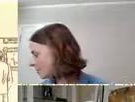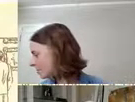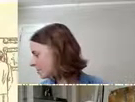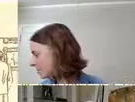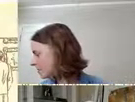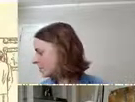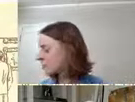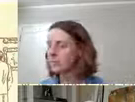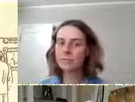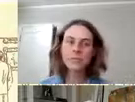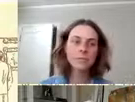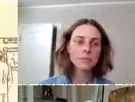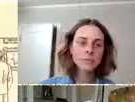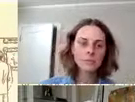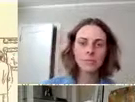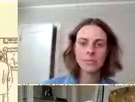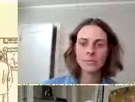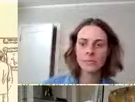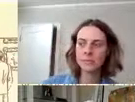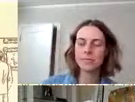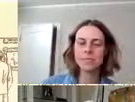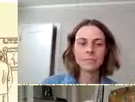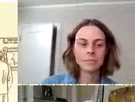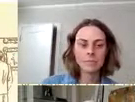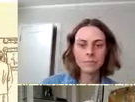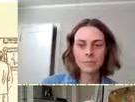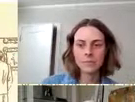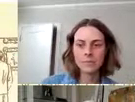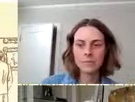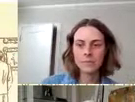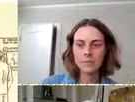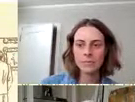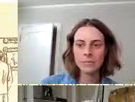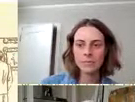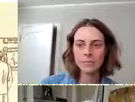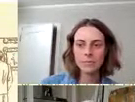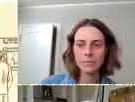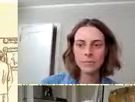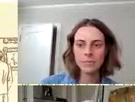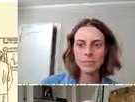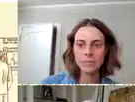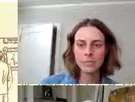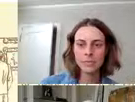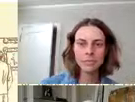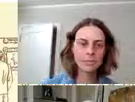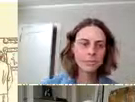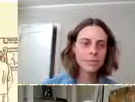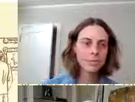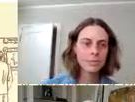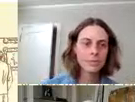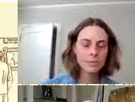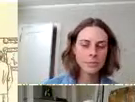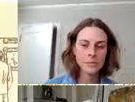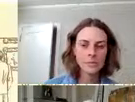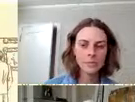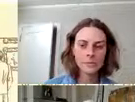have us continue this year's series with another artist whose talents extended to so many different forms of art making,